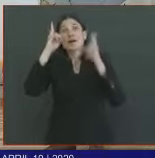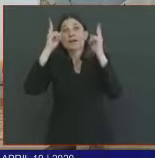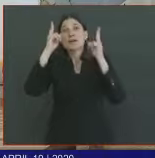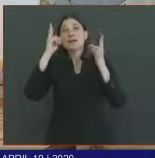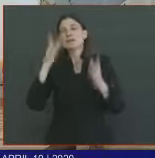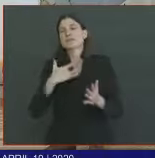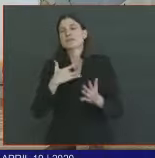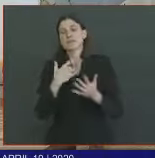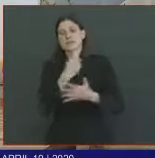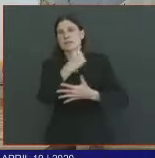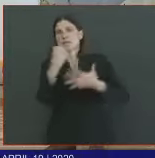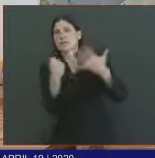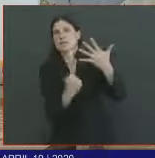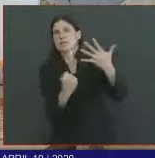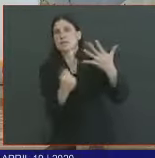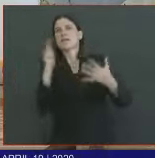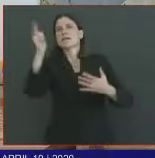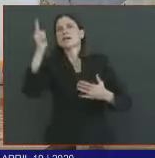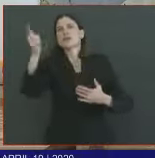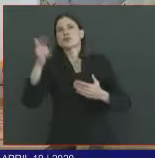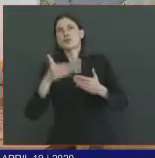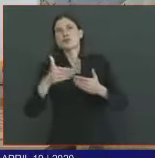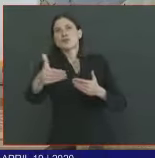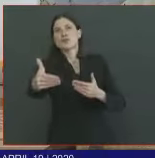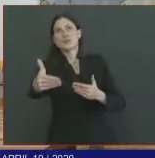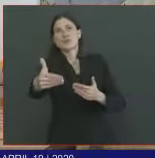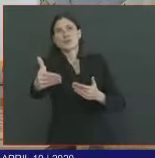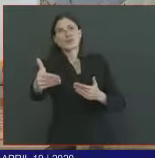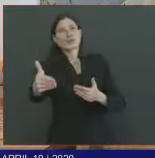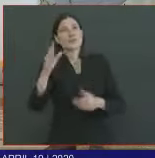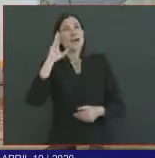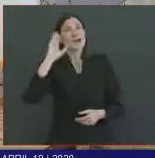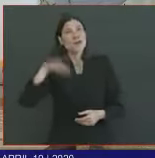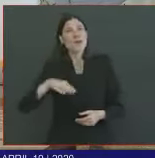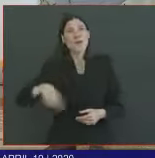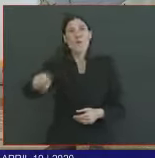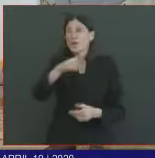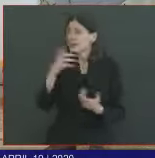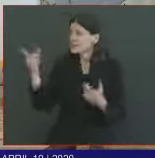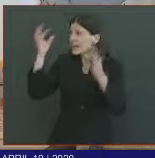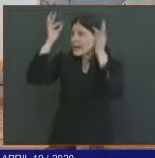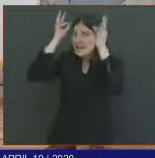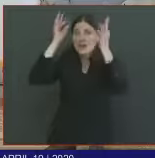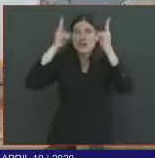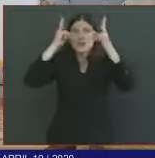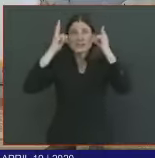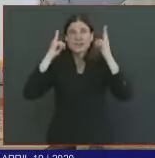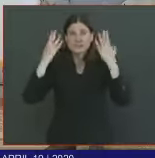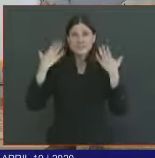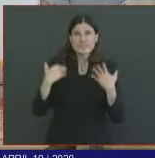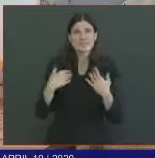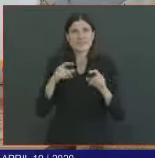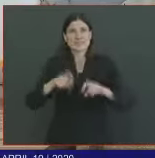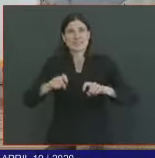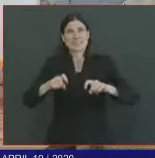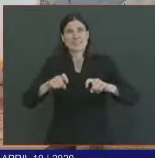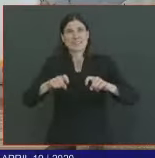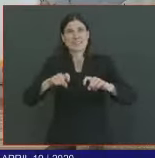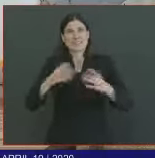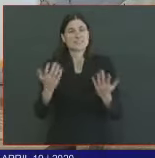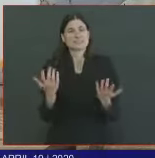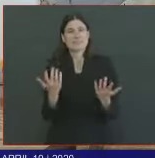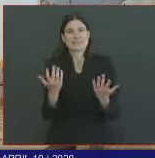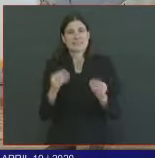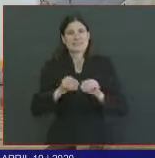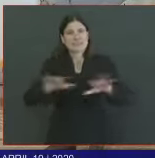more difficult and dangerous. We are thinking through it right now, actually, to figure out what would